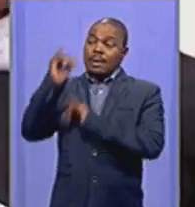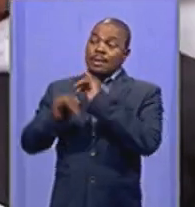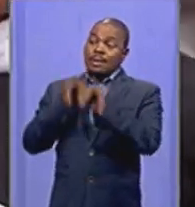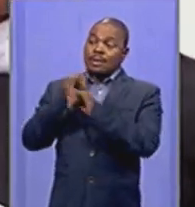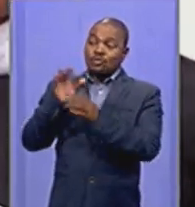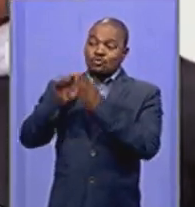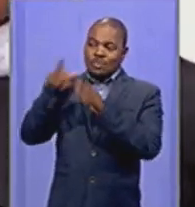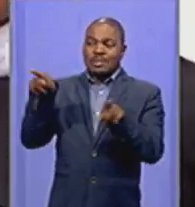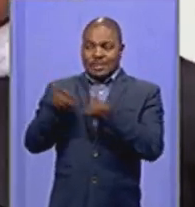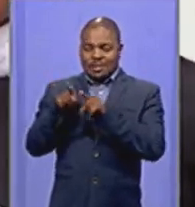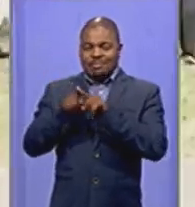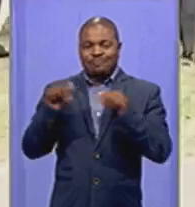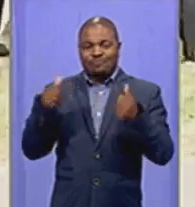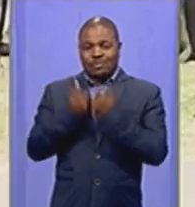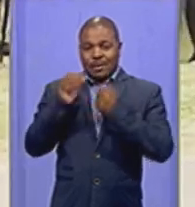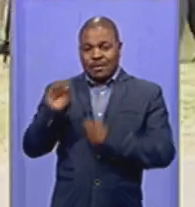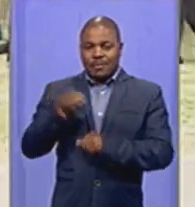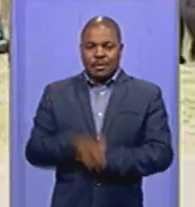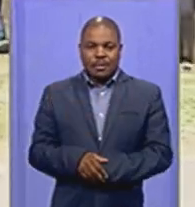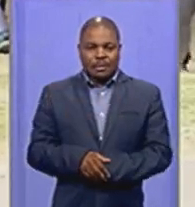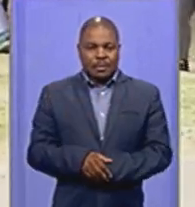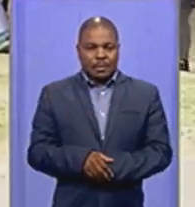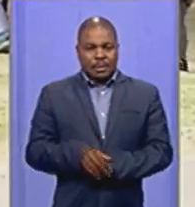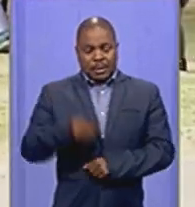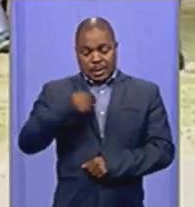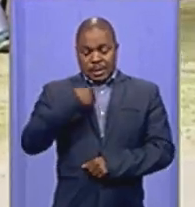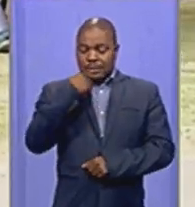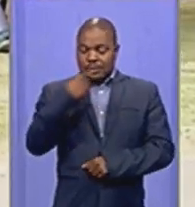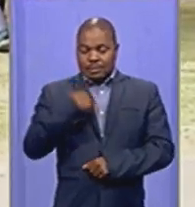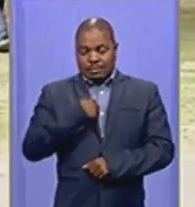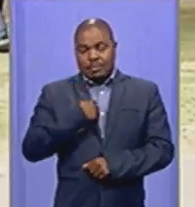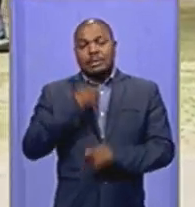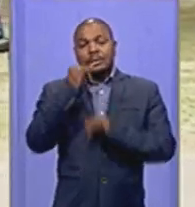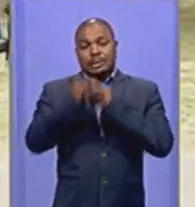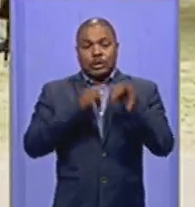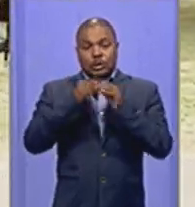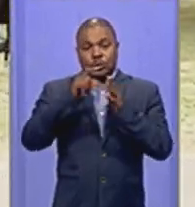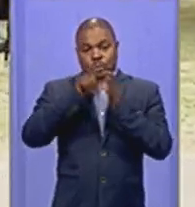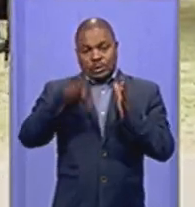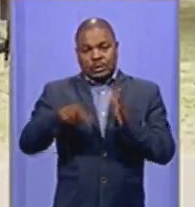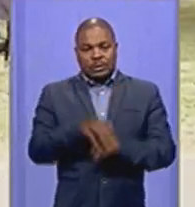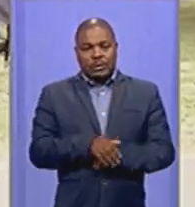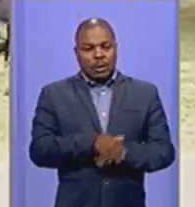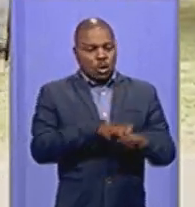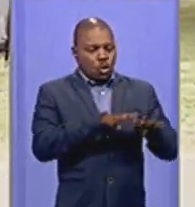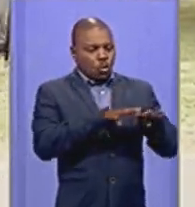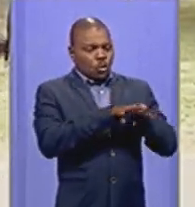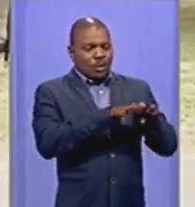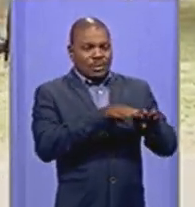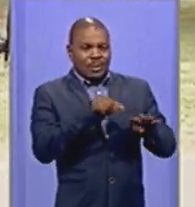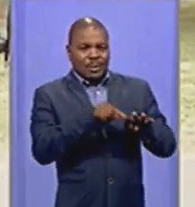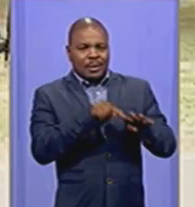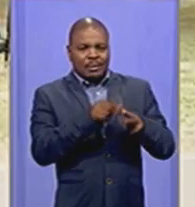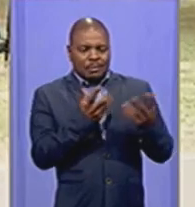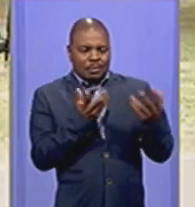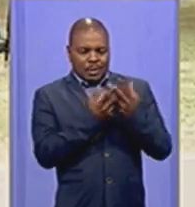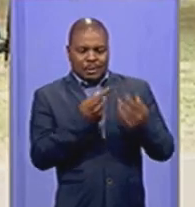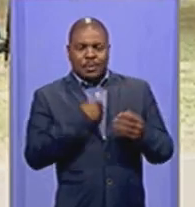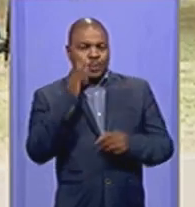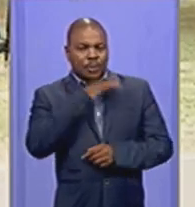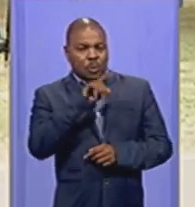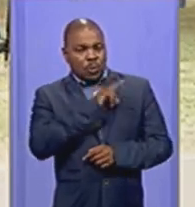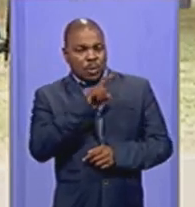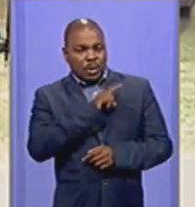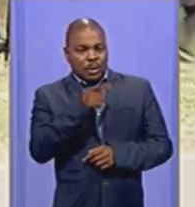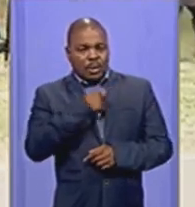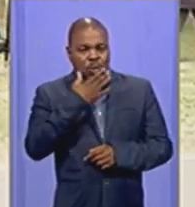ba na le kgwetlho. I'm considered an international student, so the website is not really suit for me because they want a